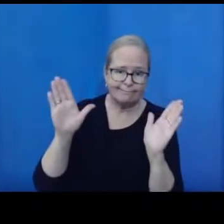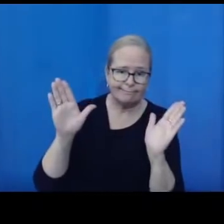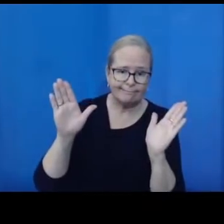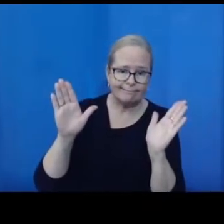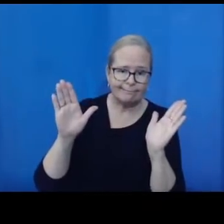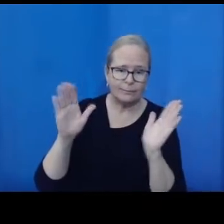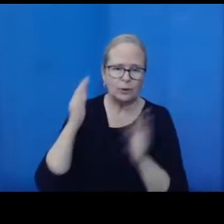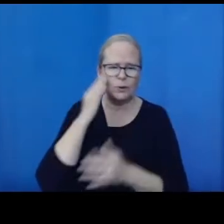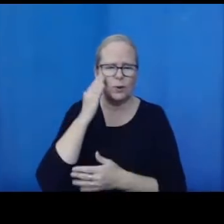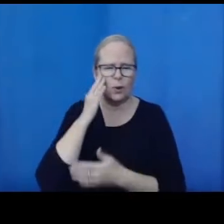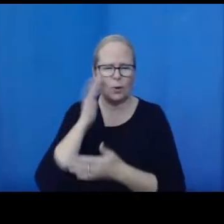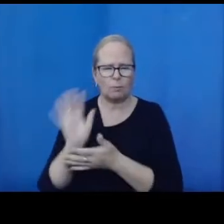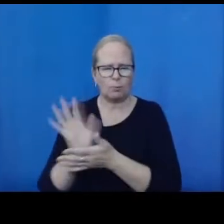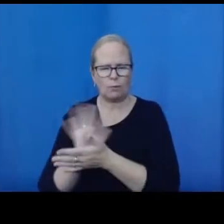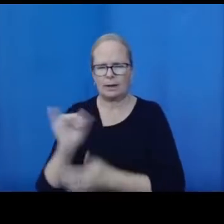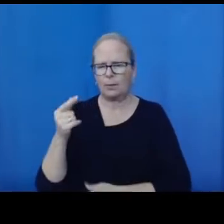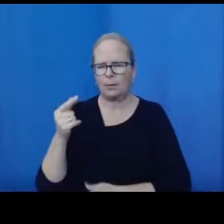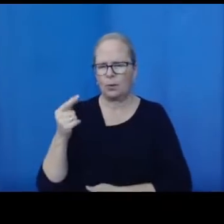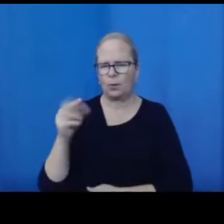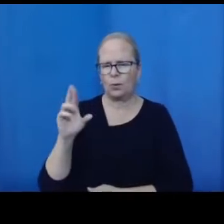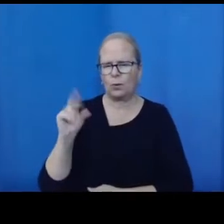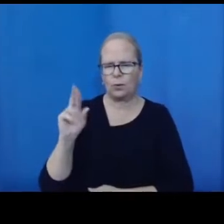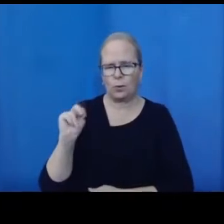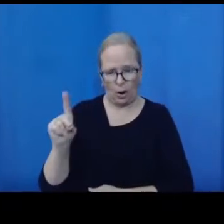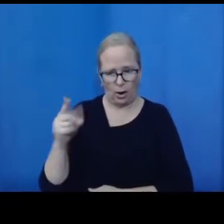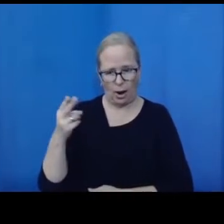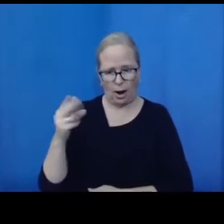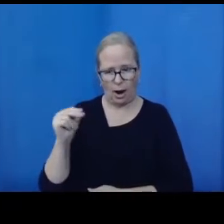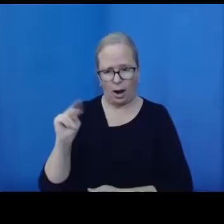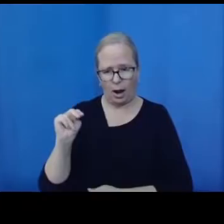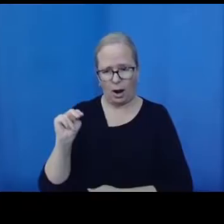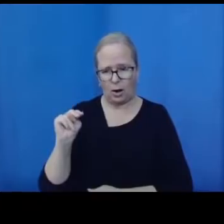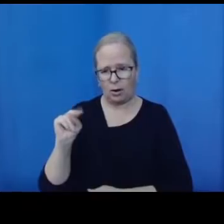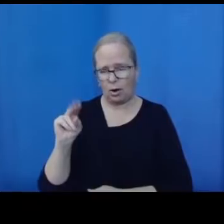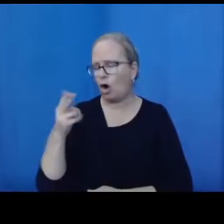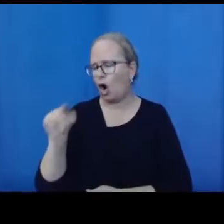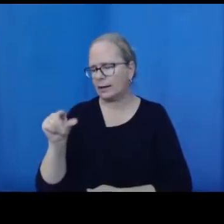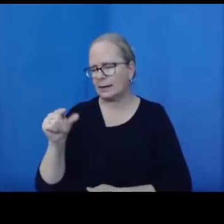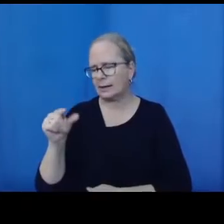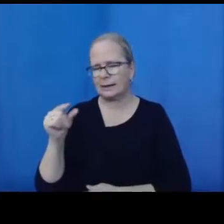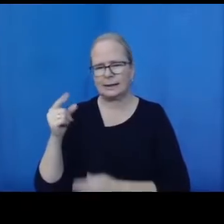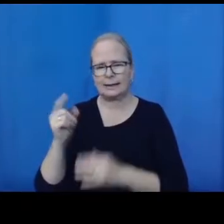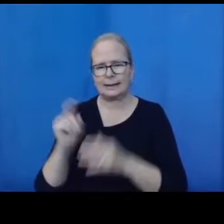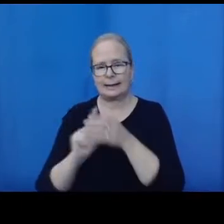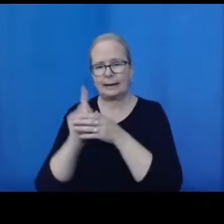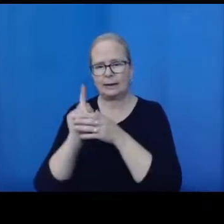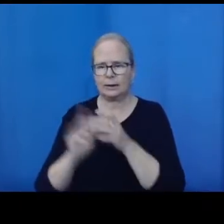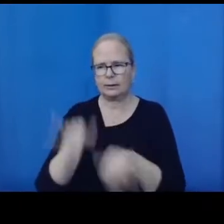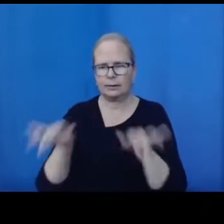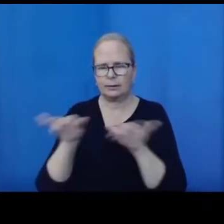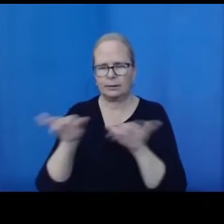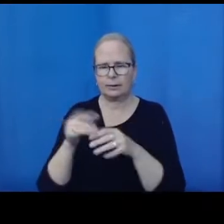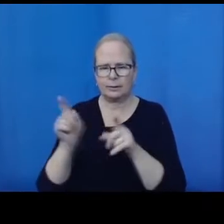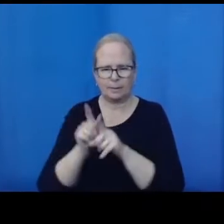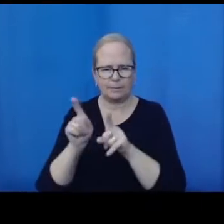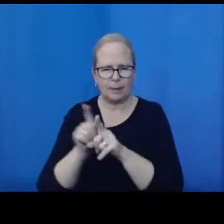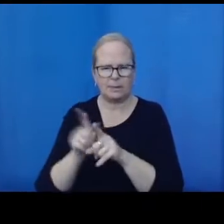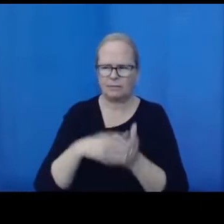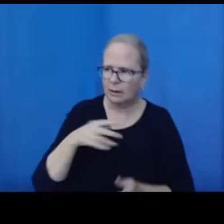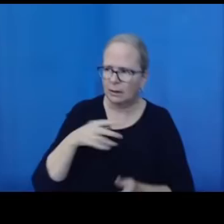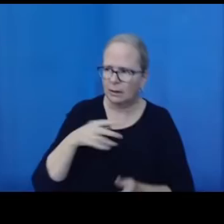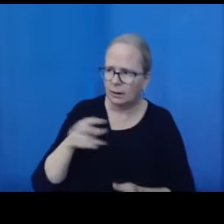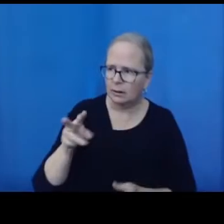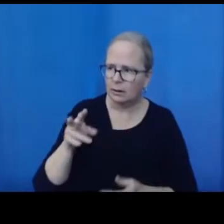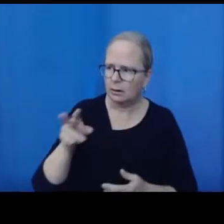for me, doing those proactive things, like I started going back to see a counselor a few months ago, not necessarily because of COVID,